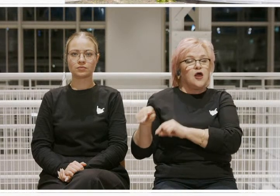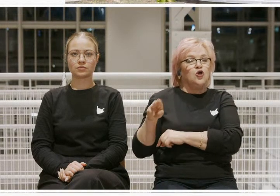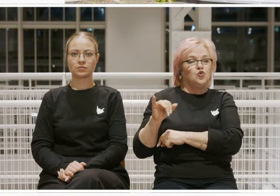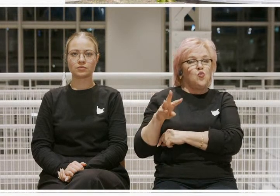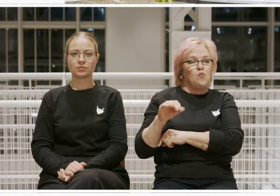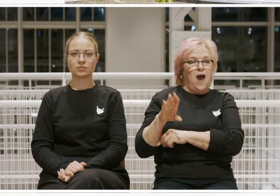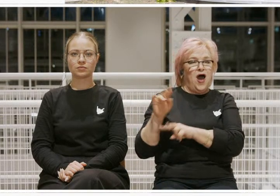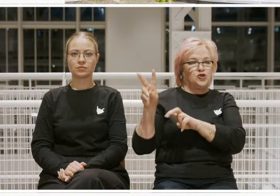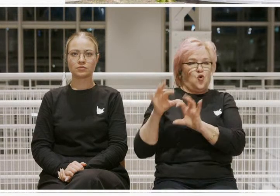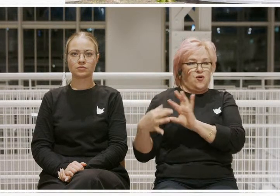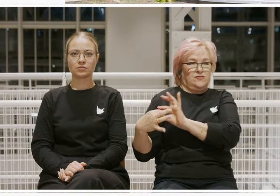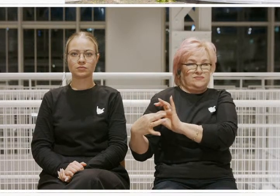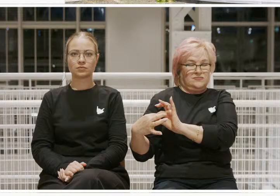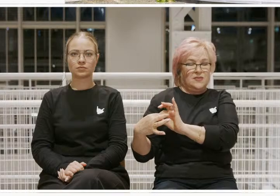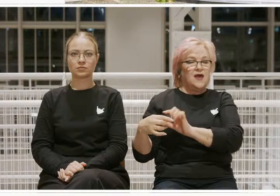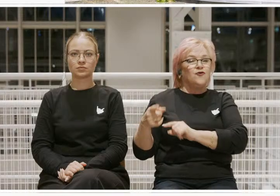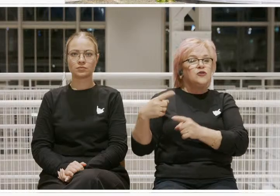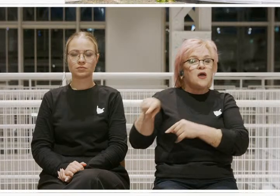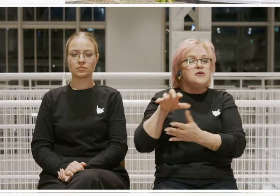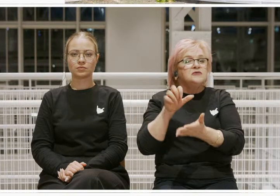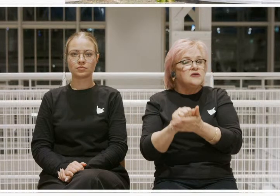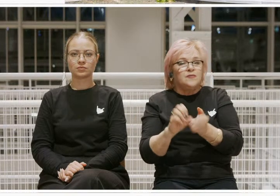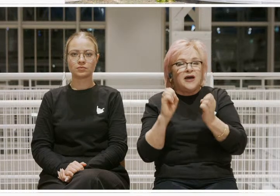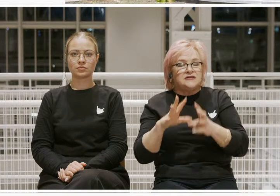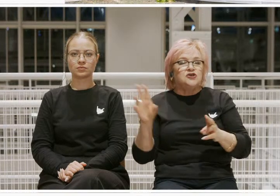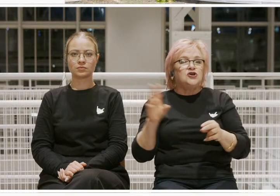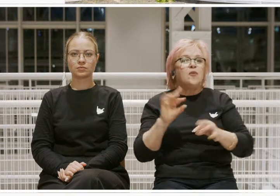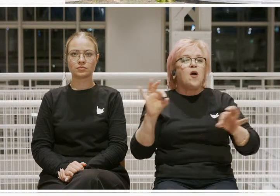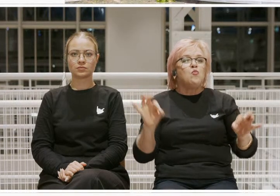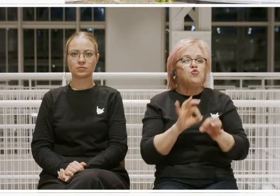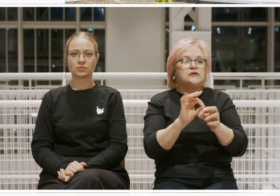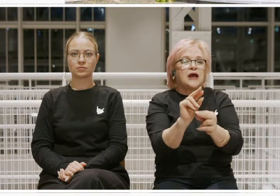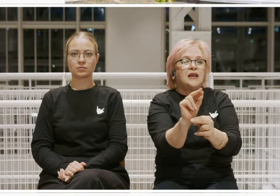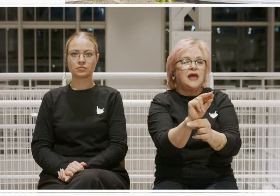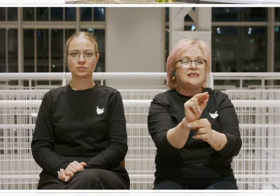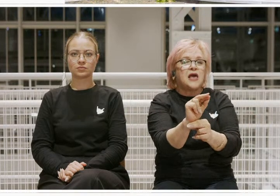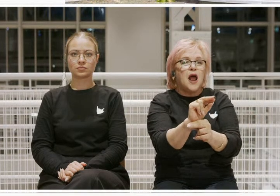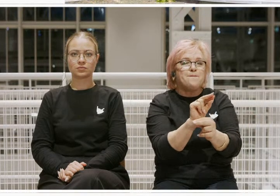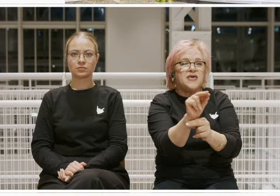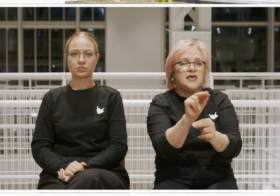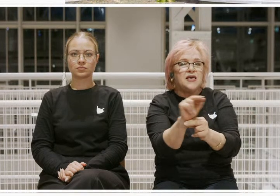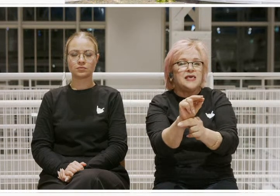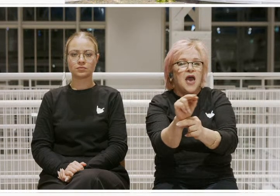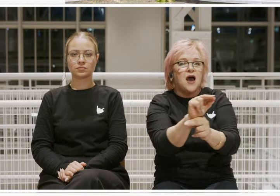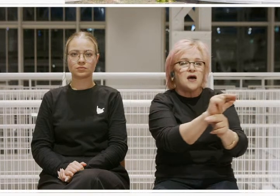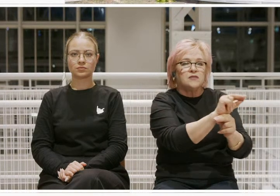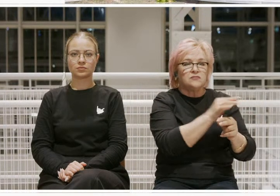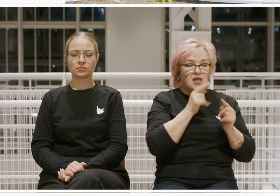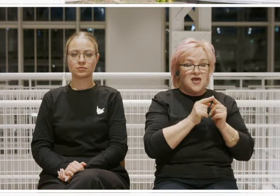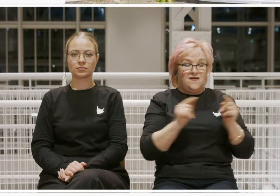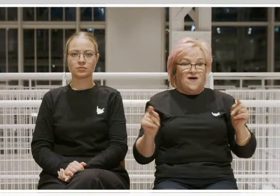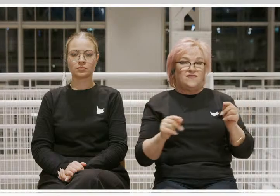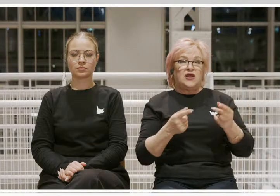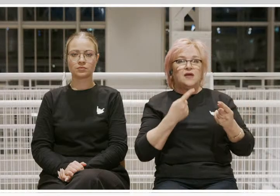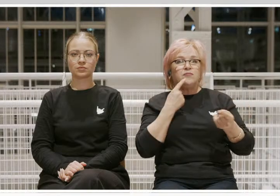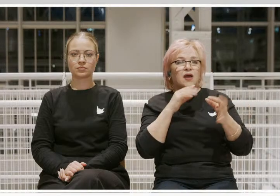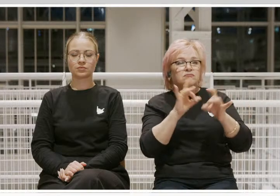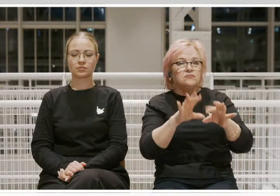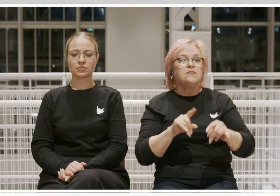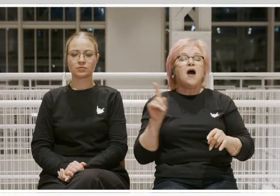musical therapy, and they also performed during the press conference.